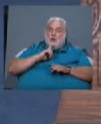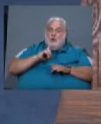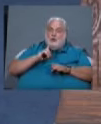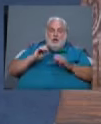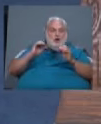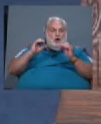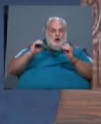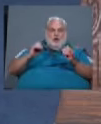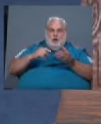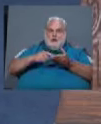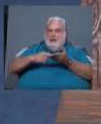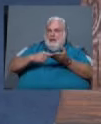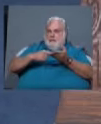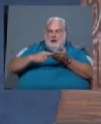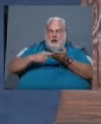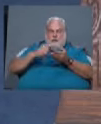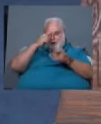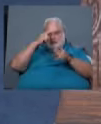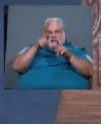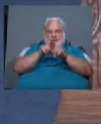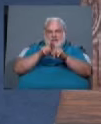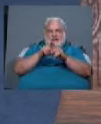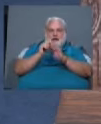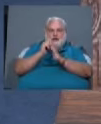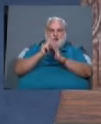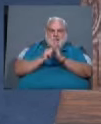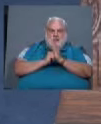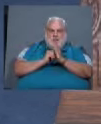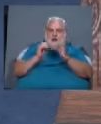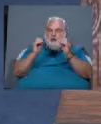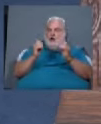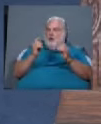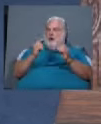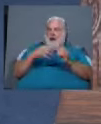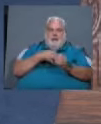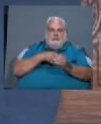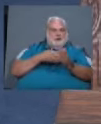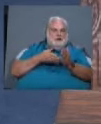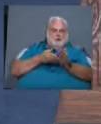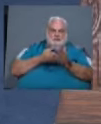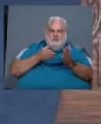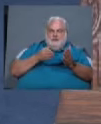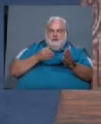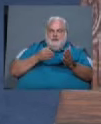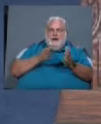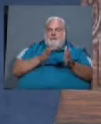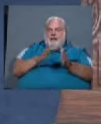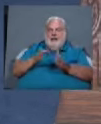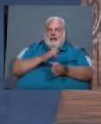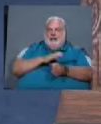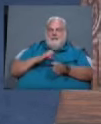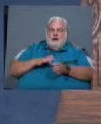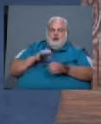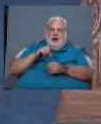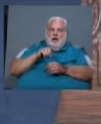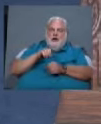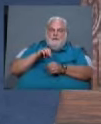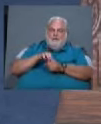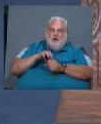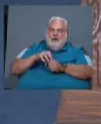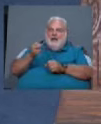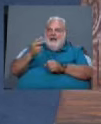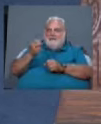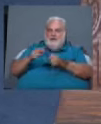no deliberation. The item was on the consent agenda. There was nobody there in opposition. Planning Commission voted 11 ayes,